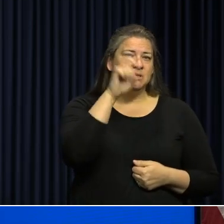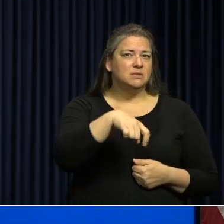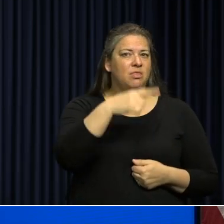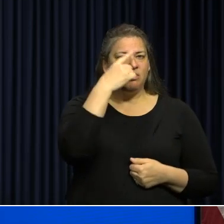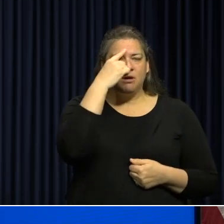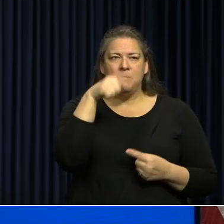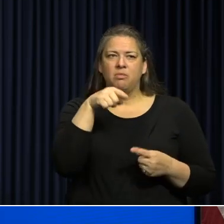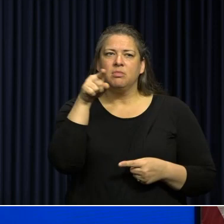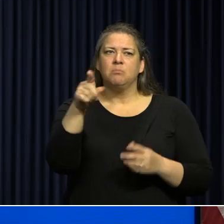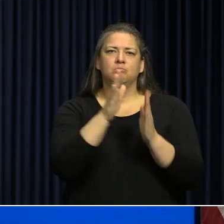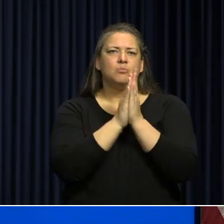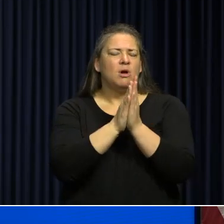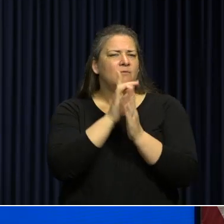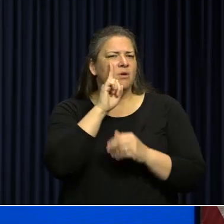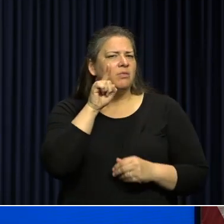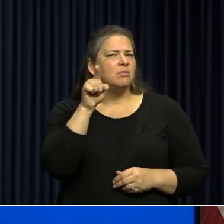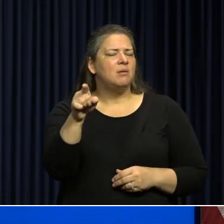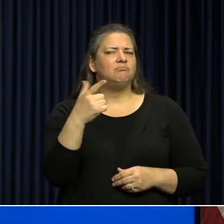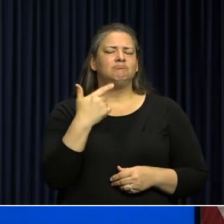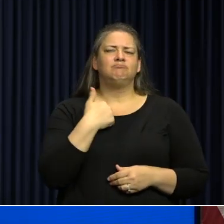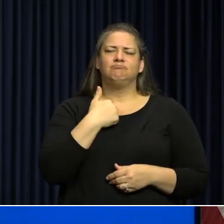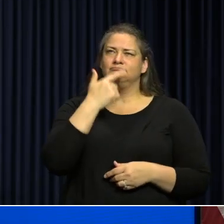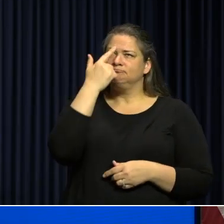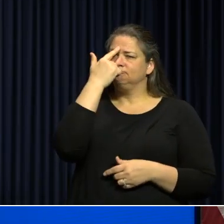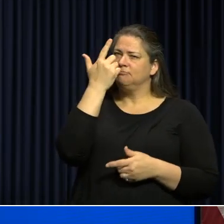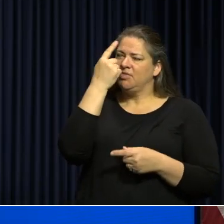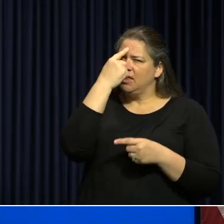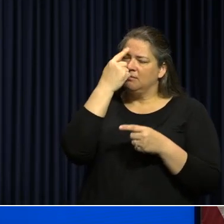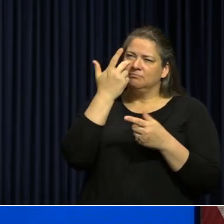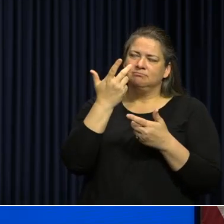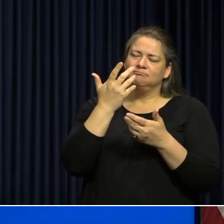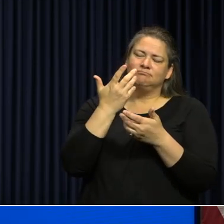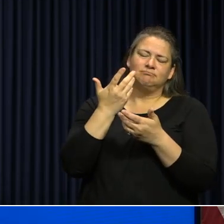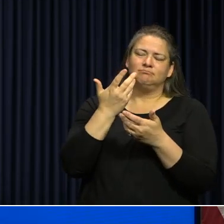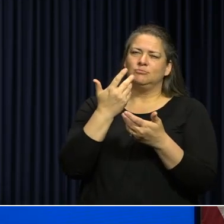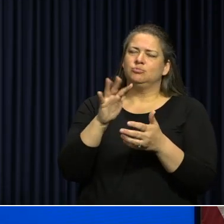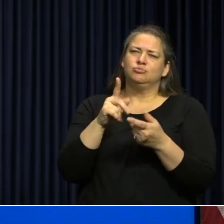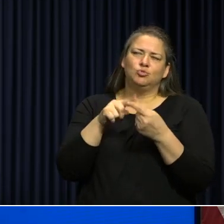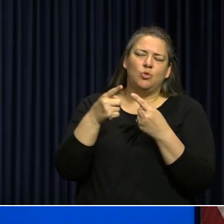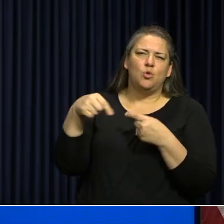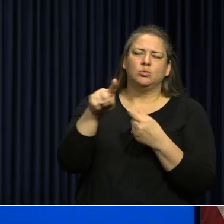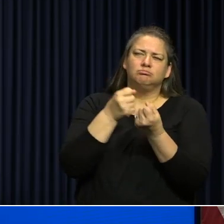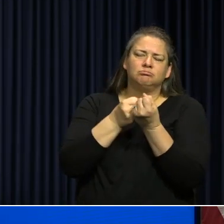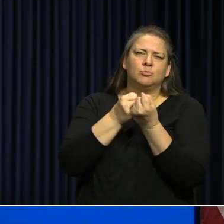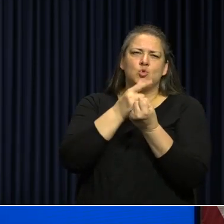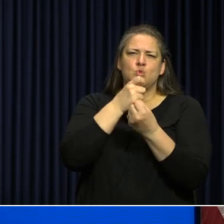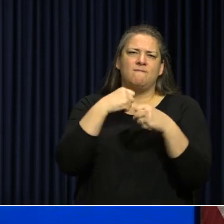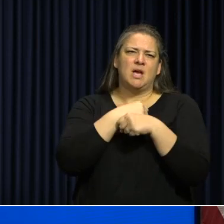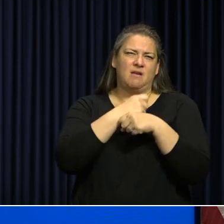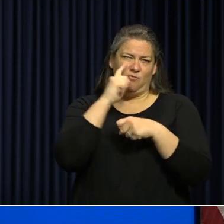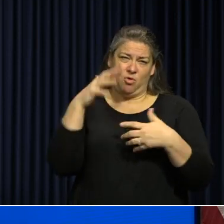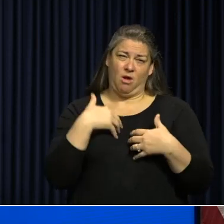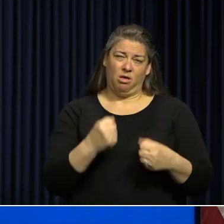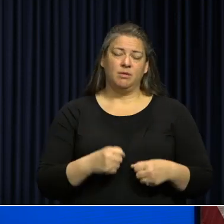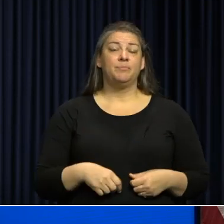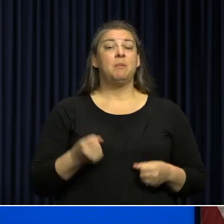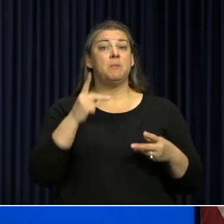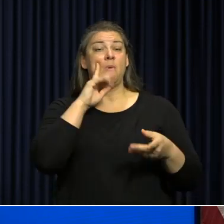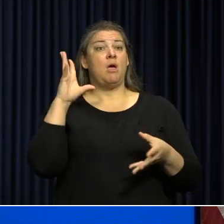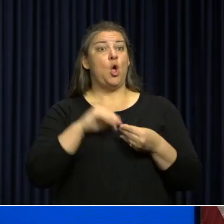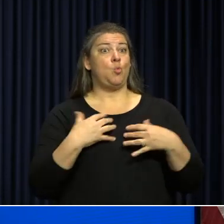pray for, and send our best wishes to those folks that are fighting for their health. Number of people recovered,